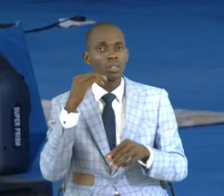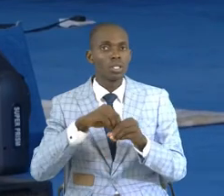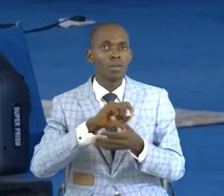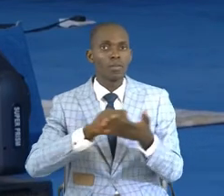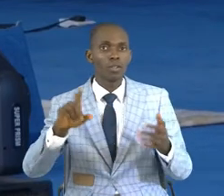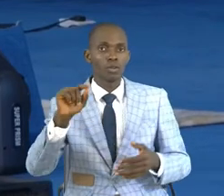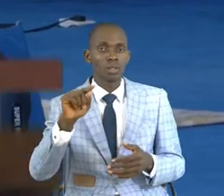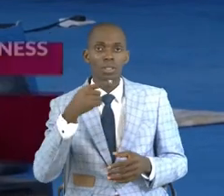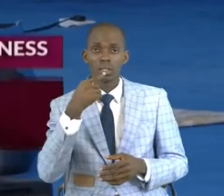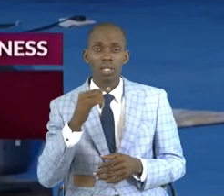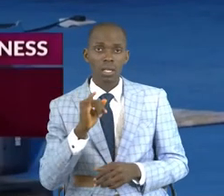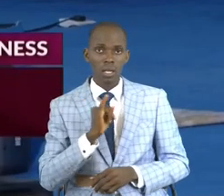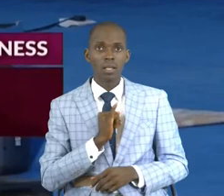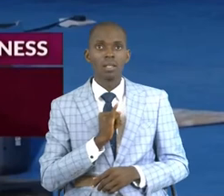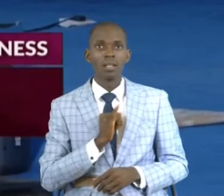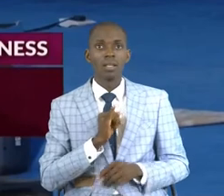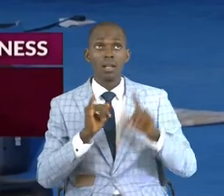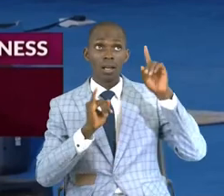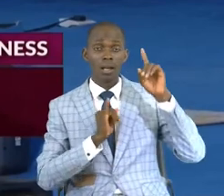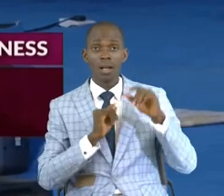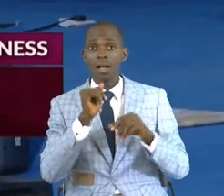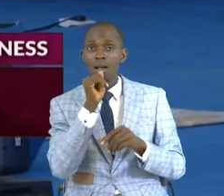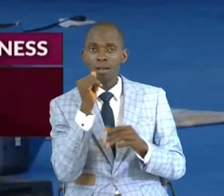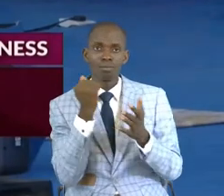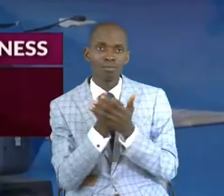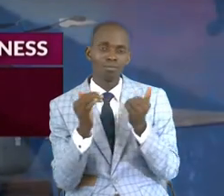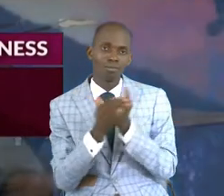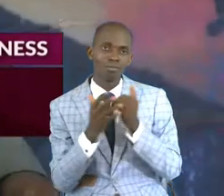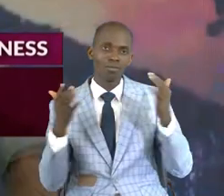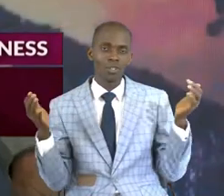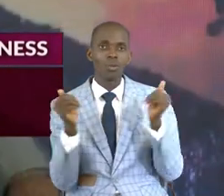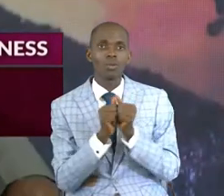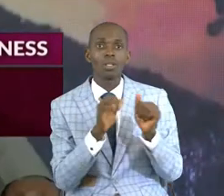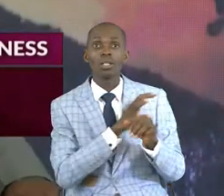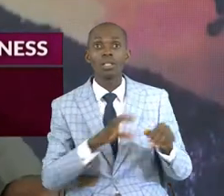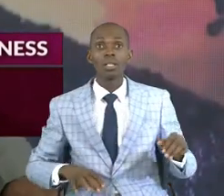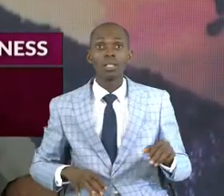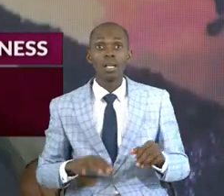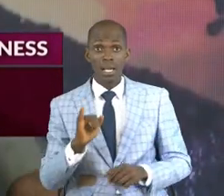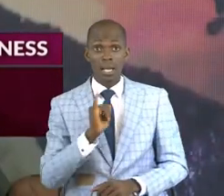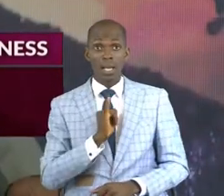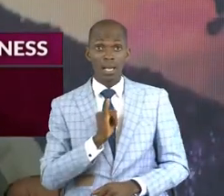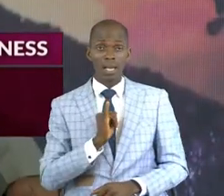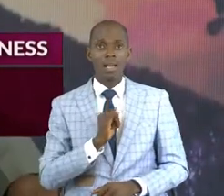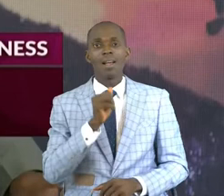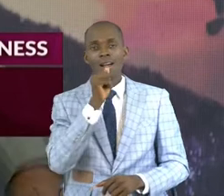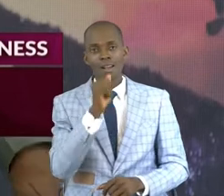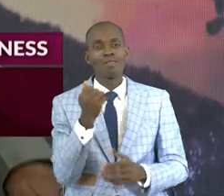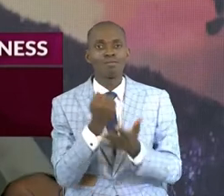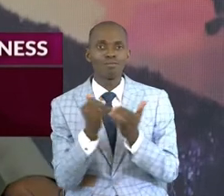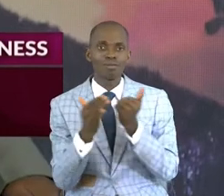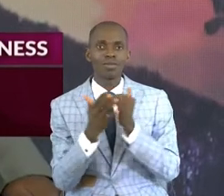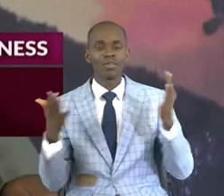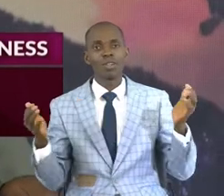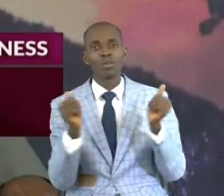I am crucified with Christ. No wonder he sang in the midnight